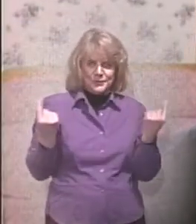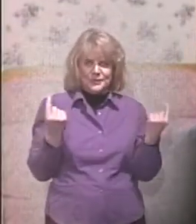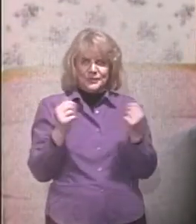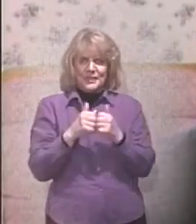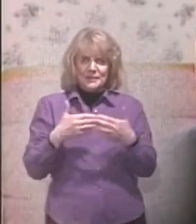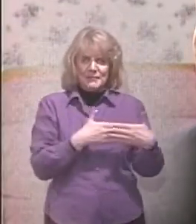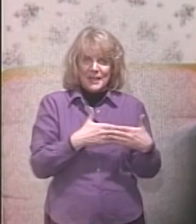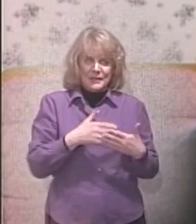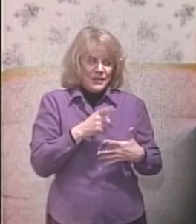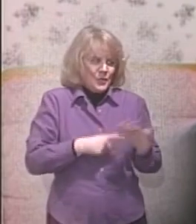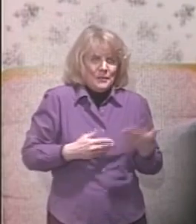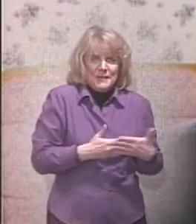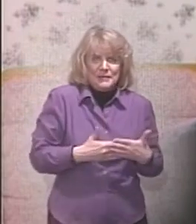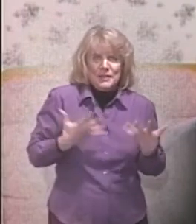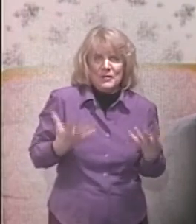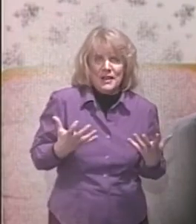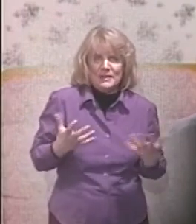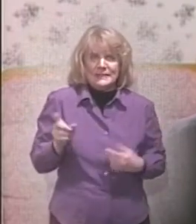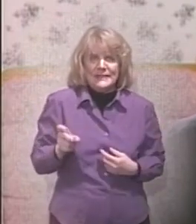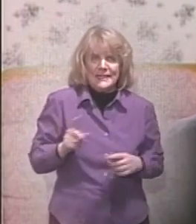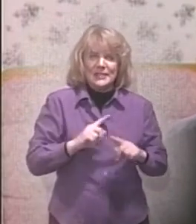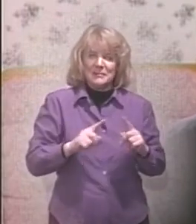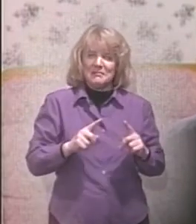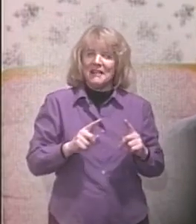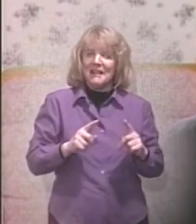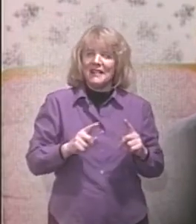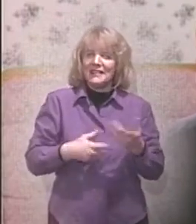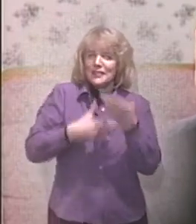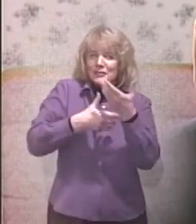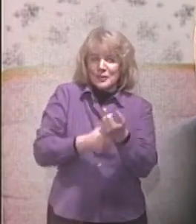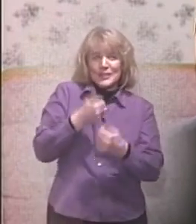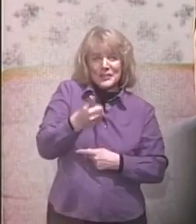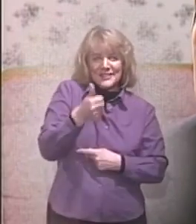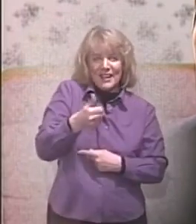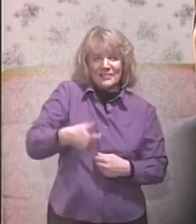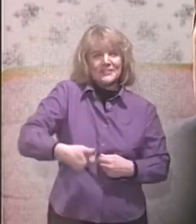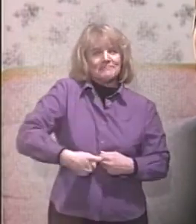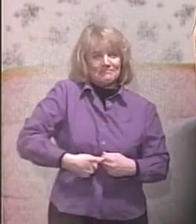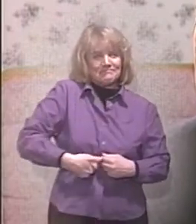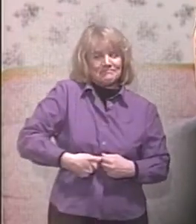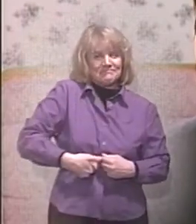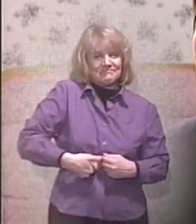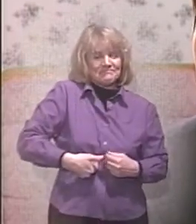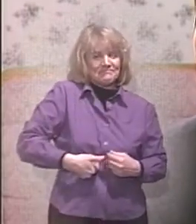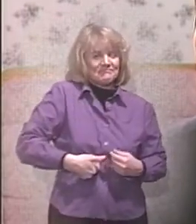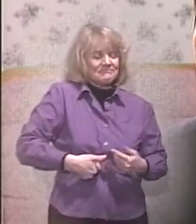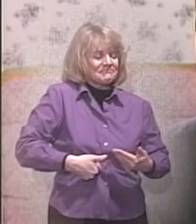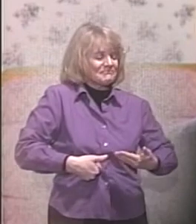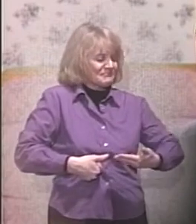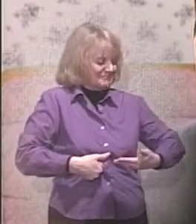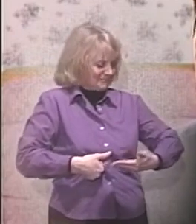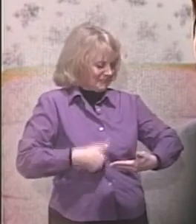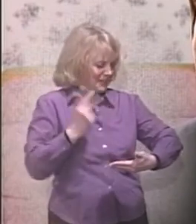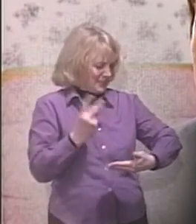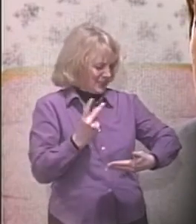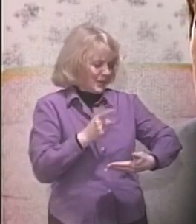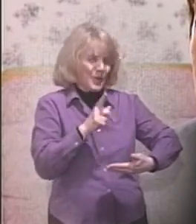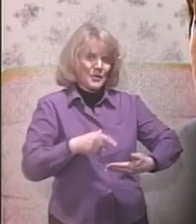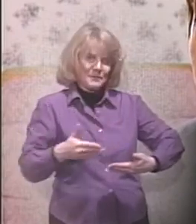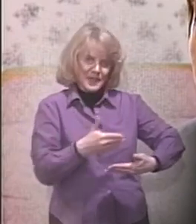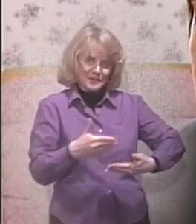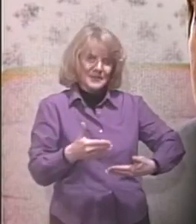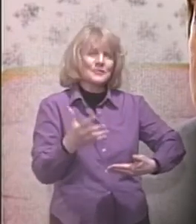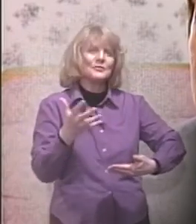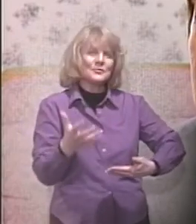what your baby needs. But if you trust your instincts as a parent, you'll begin to slowly figure out exactly what your